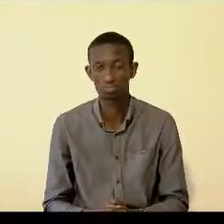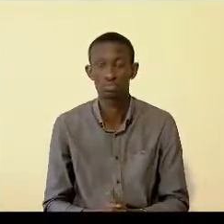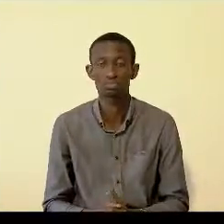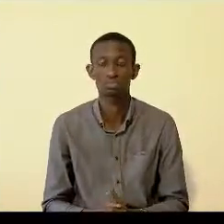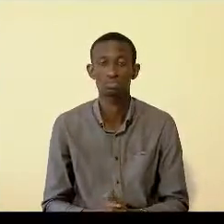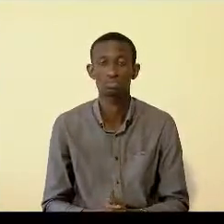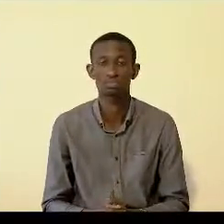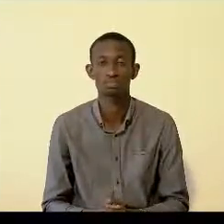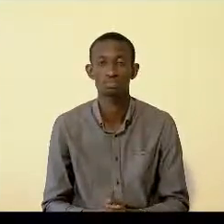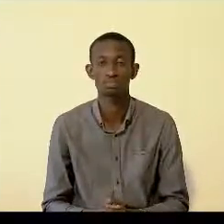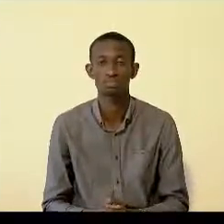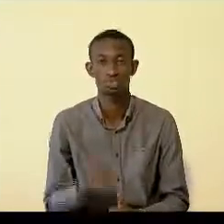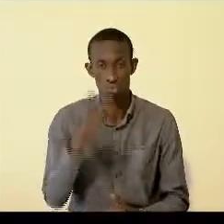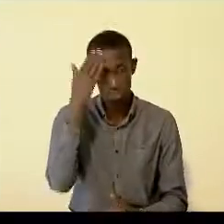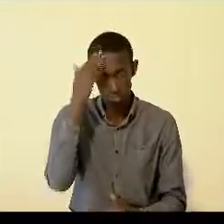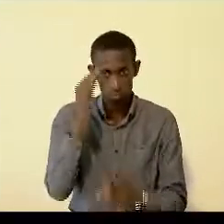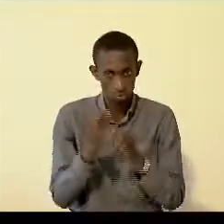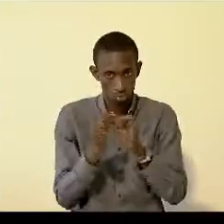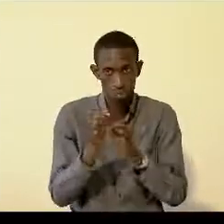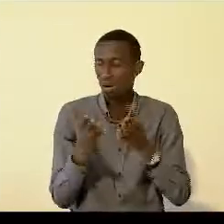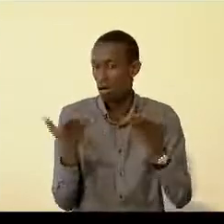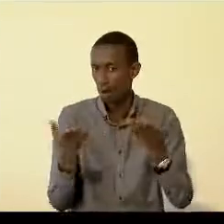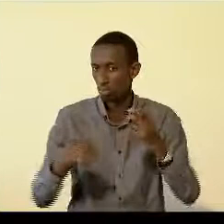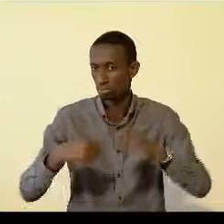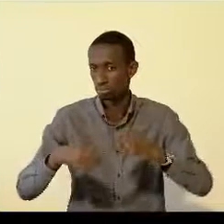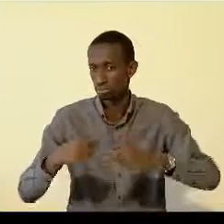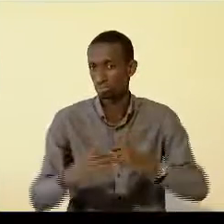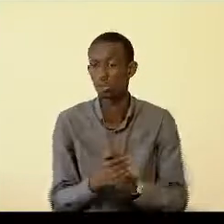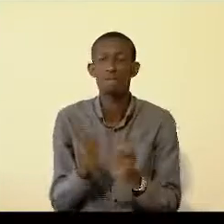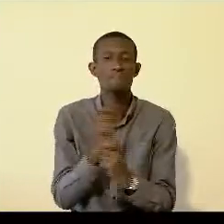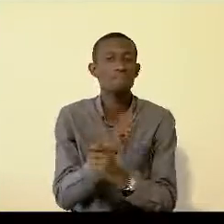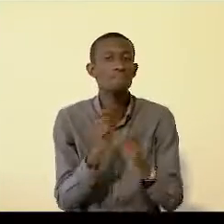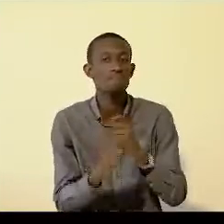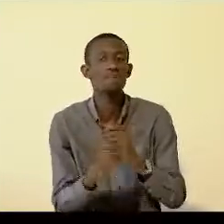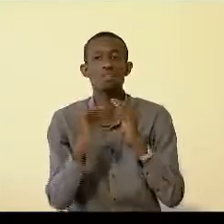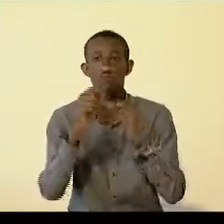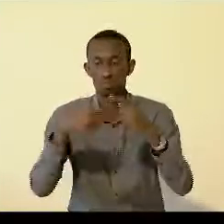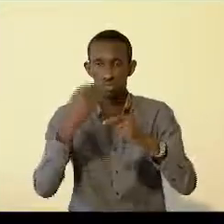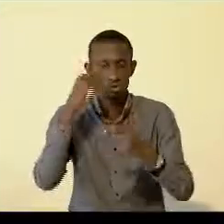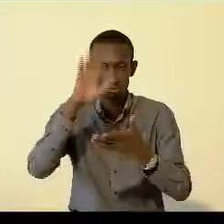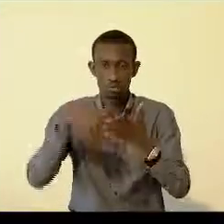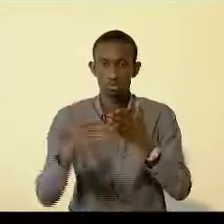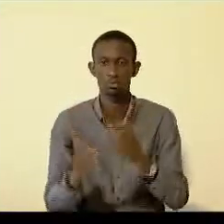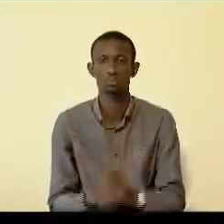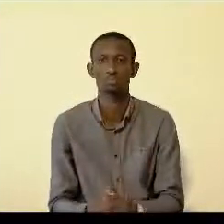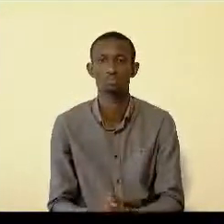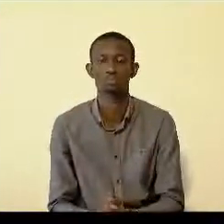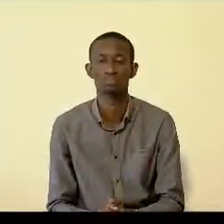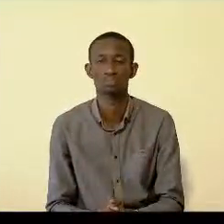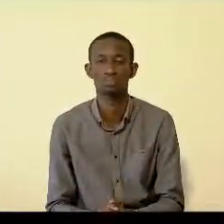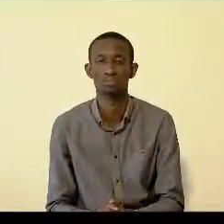to identify how the reactivity varies as we move down the group.